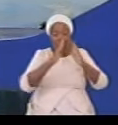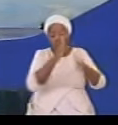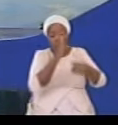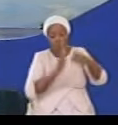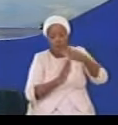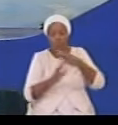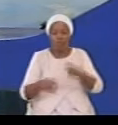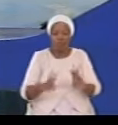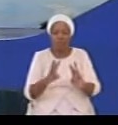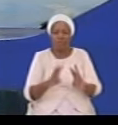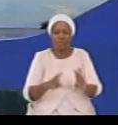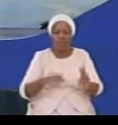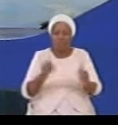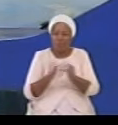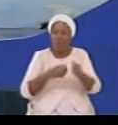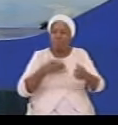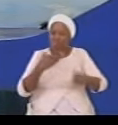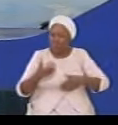cheerfully.